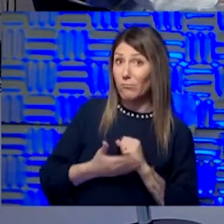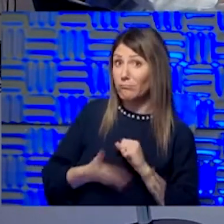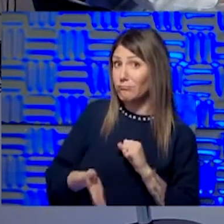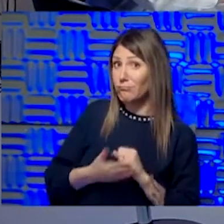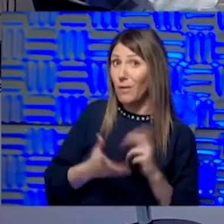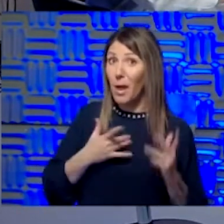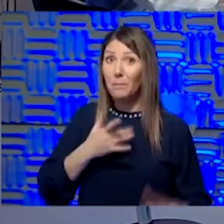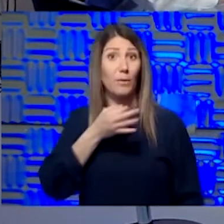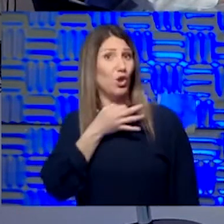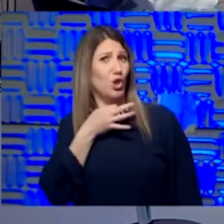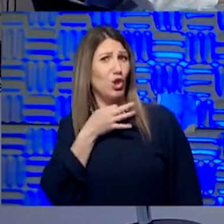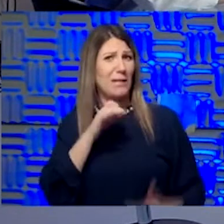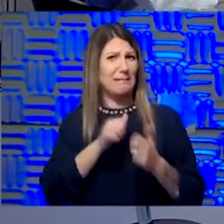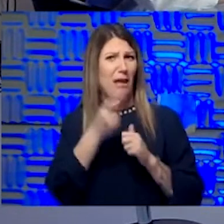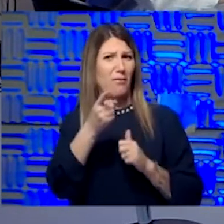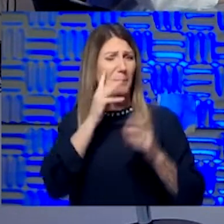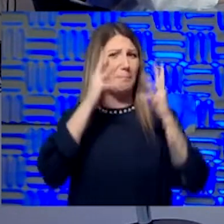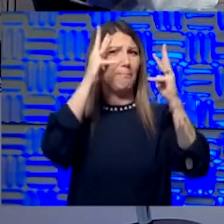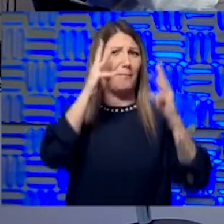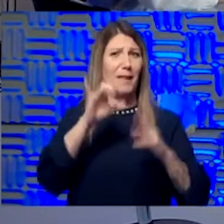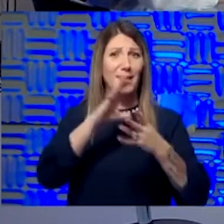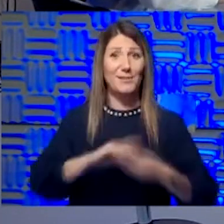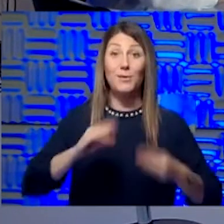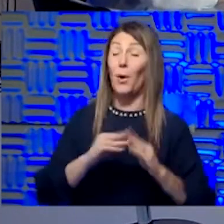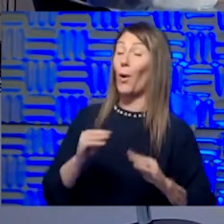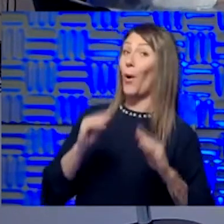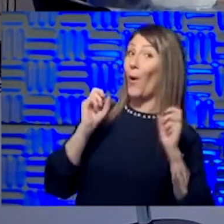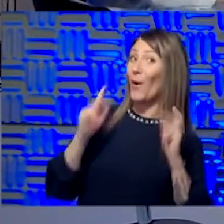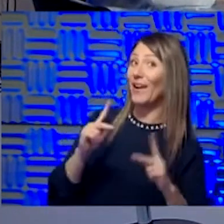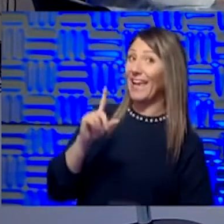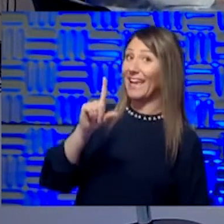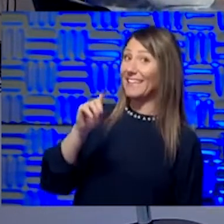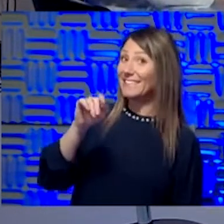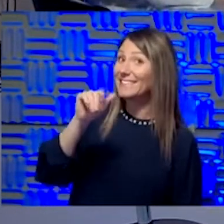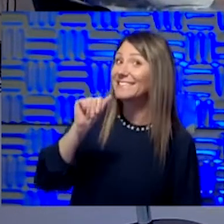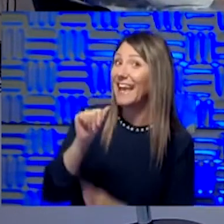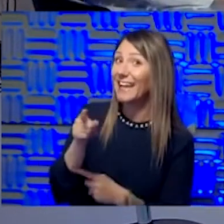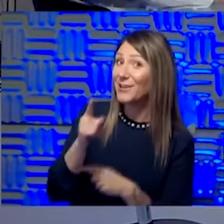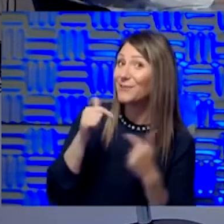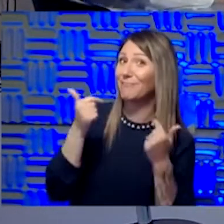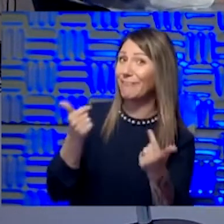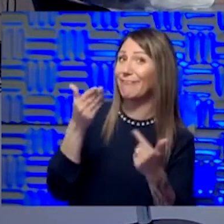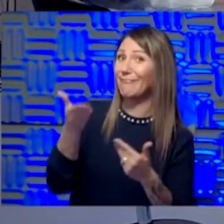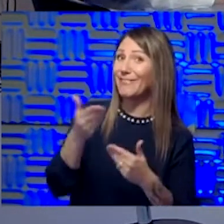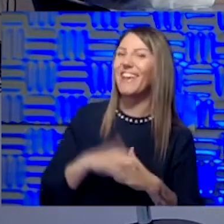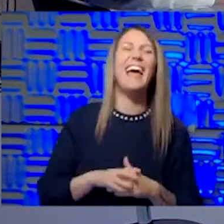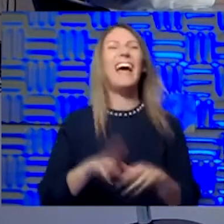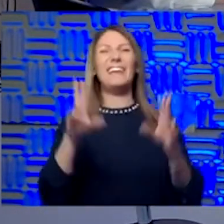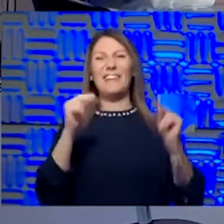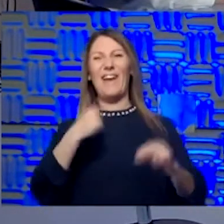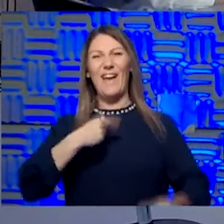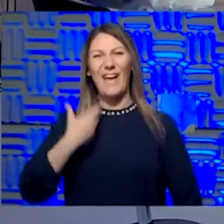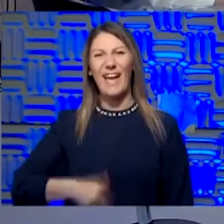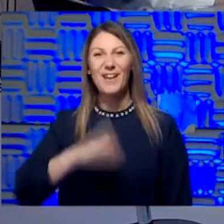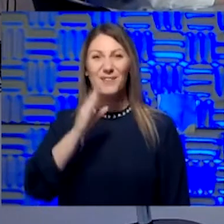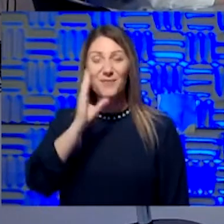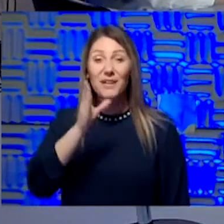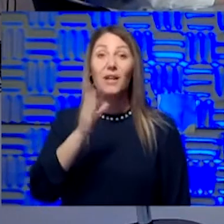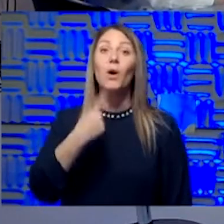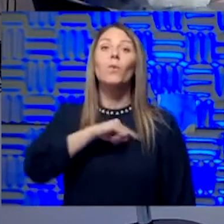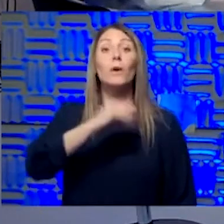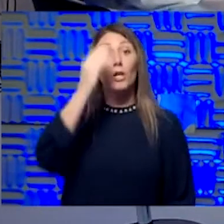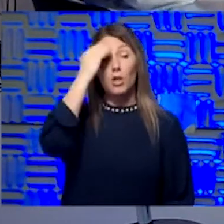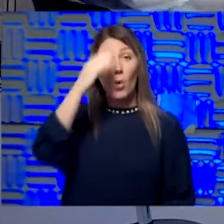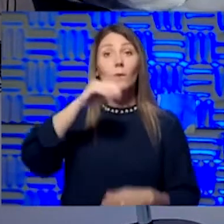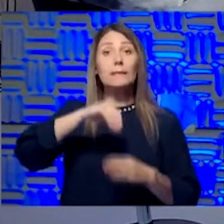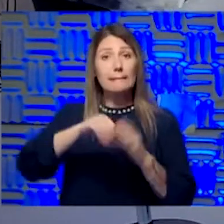might be able to come up with something like that. Okay, Dana, you're going to take that one on. I'm not touching it. No, I will. And actually, we know it's in stool, so.